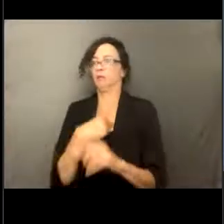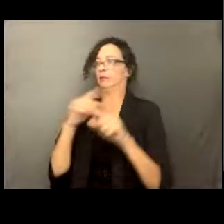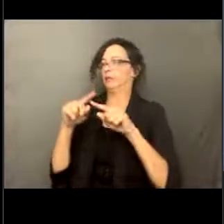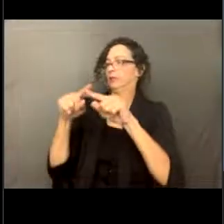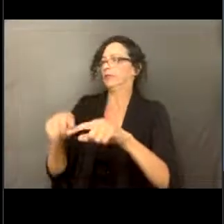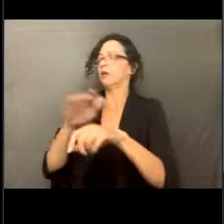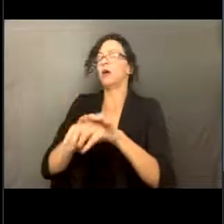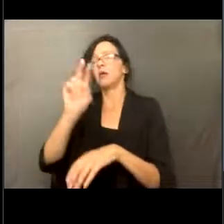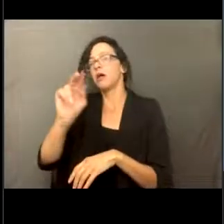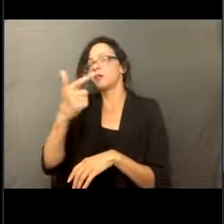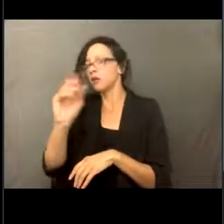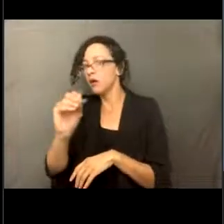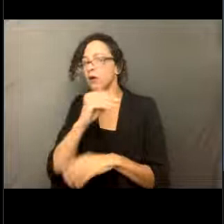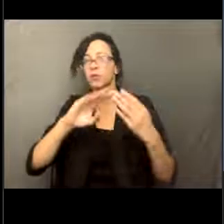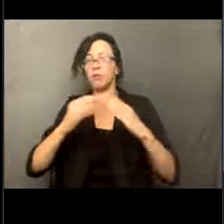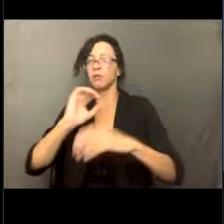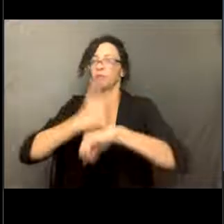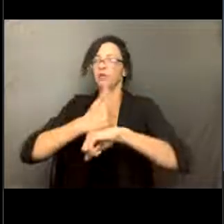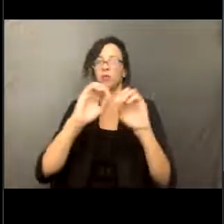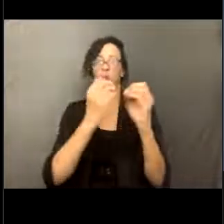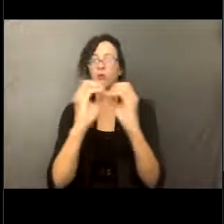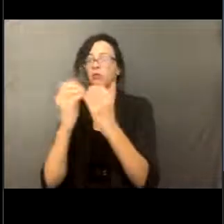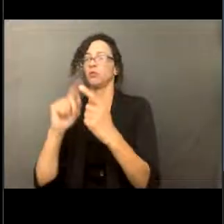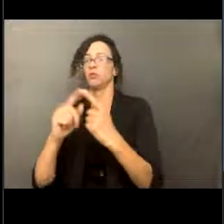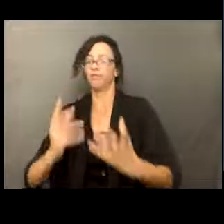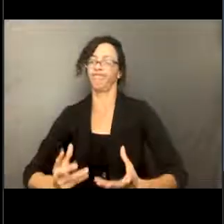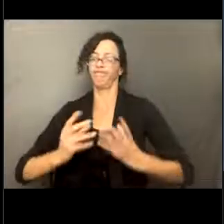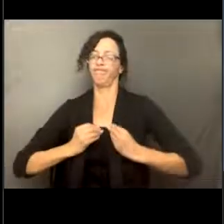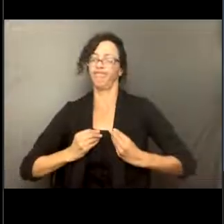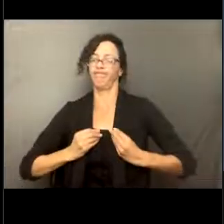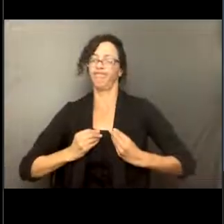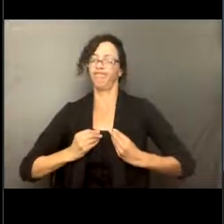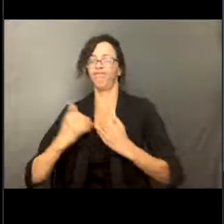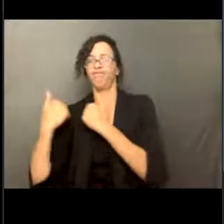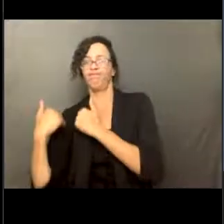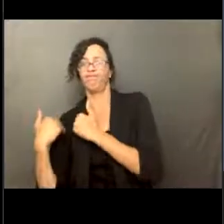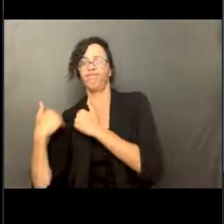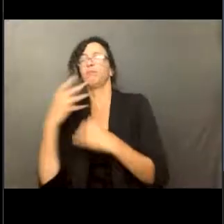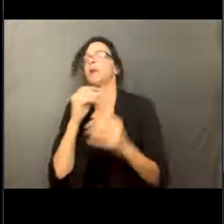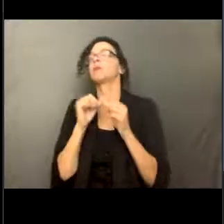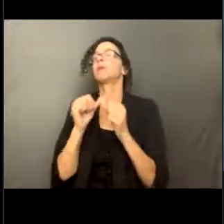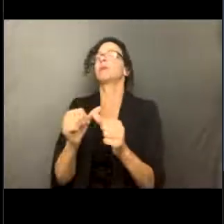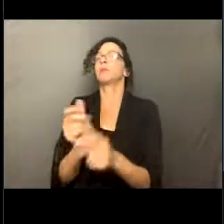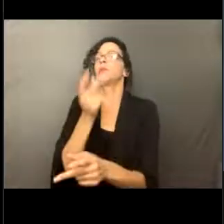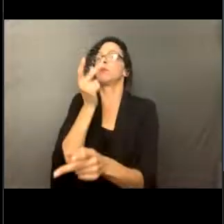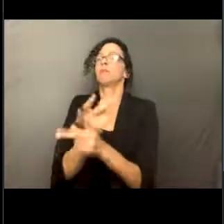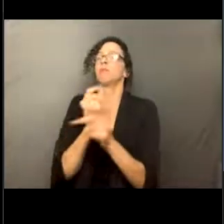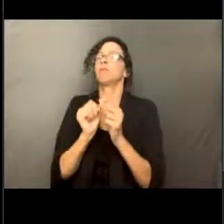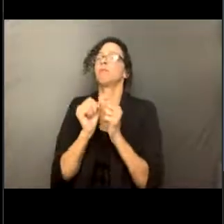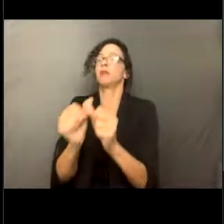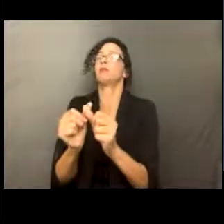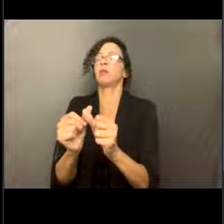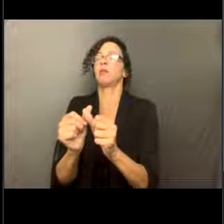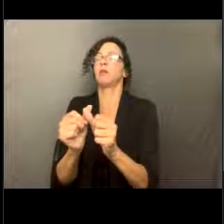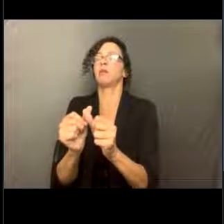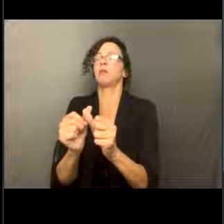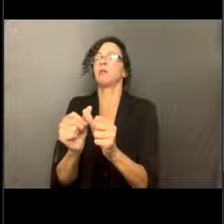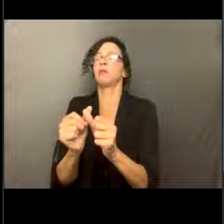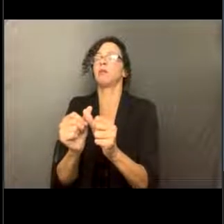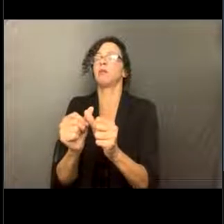community-based organizations to take the ownership and continue to maintain those locations. So